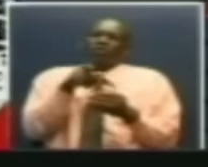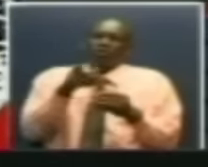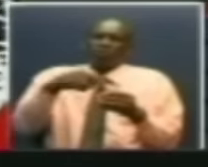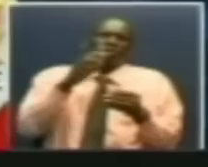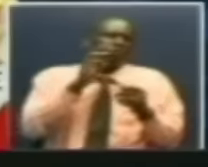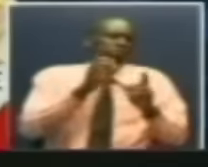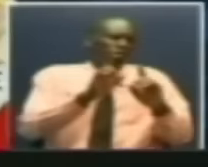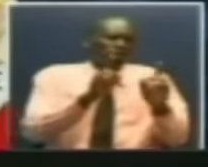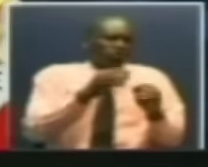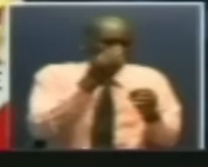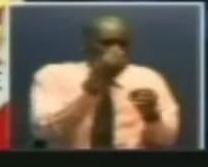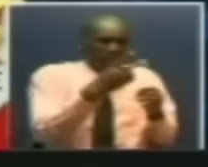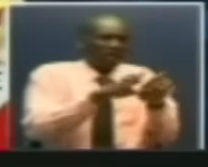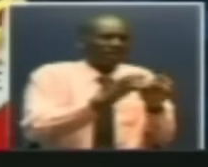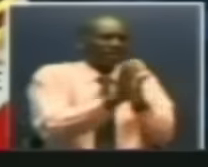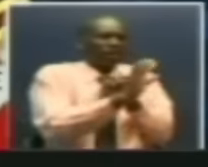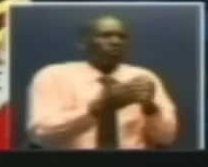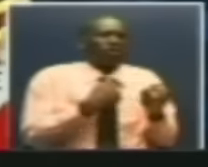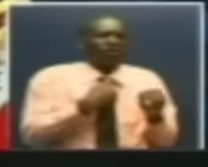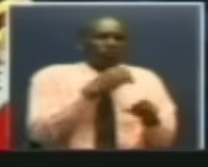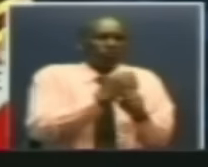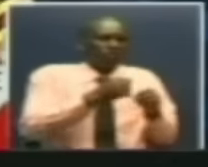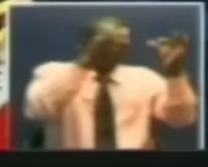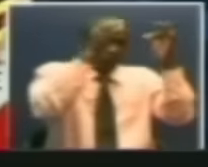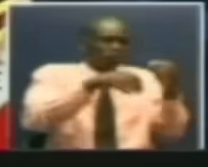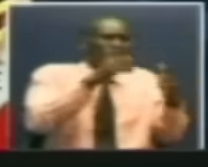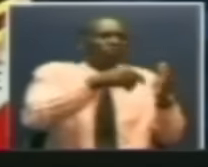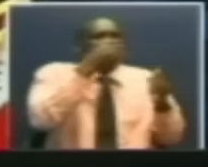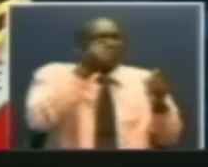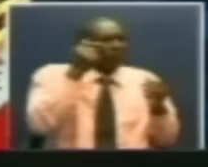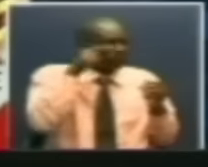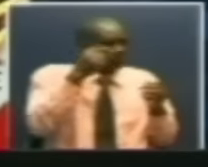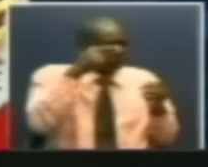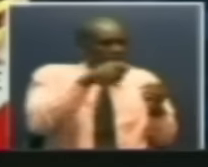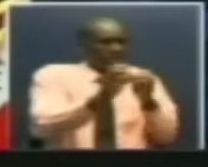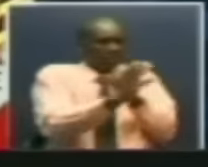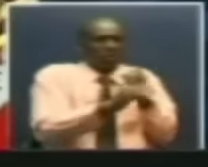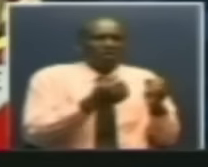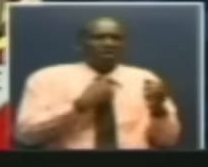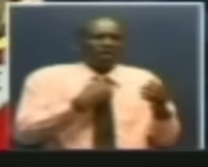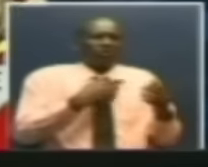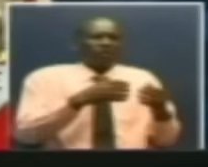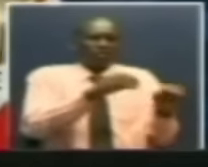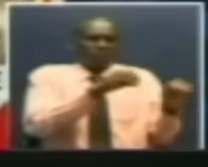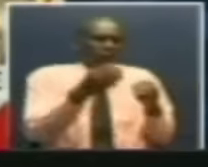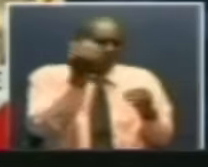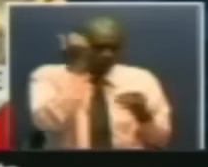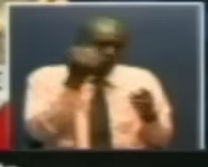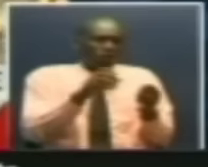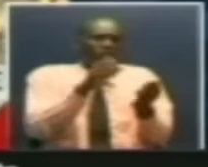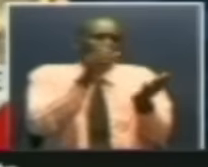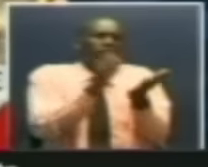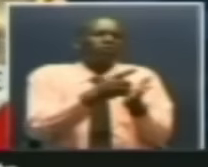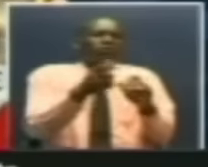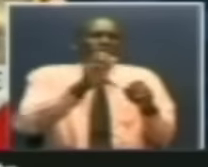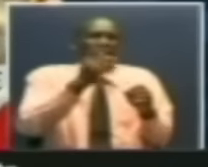will not. You see, as a country, we have to make a decision on what is best for the country. Have him prosecuted or deport him. He's